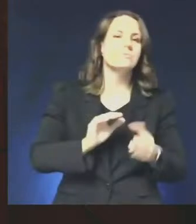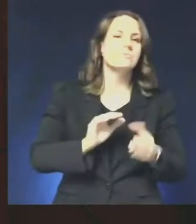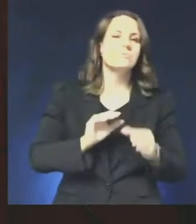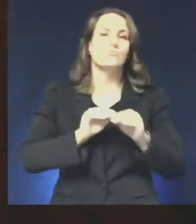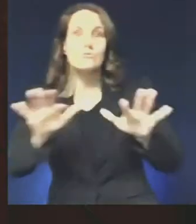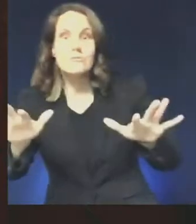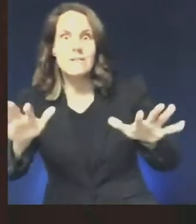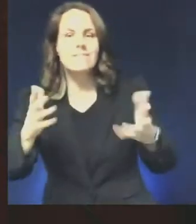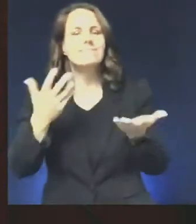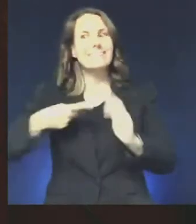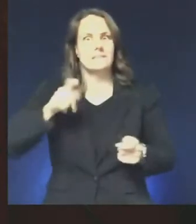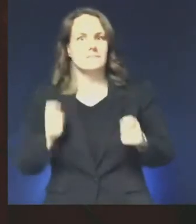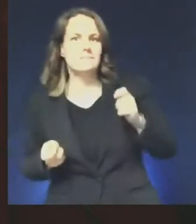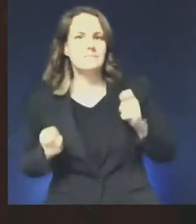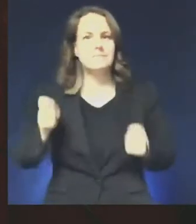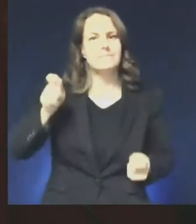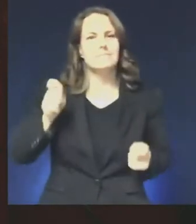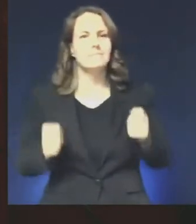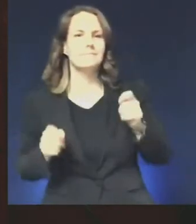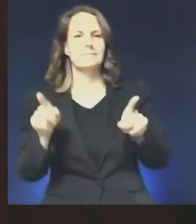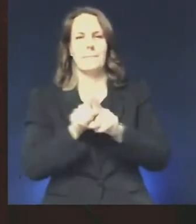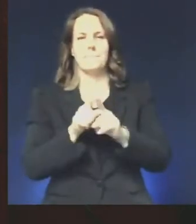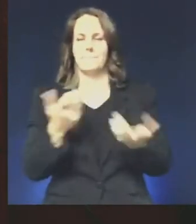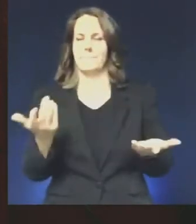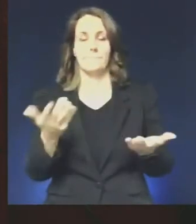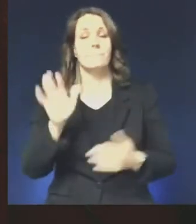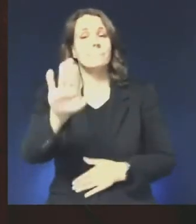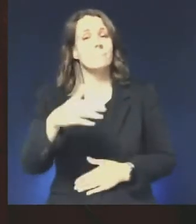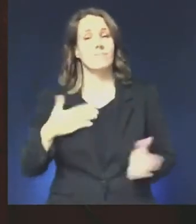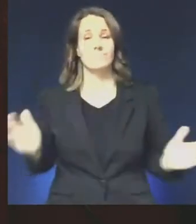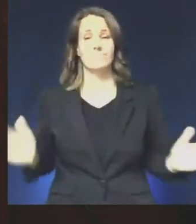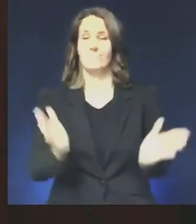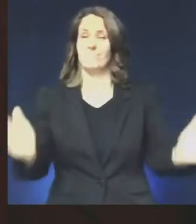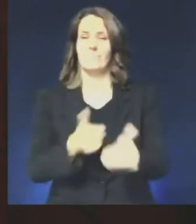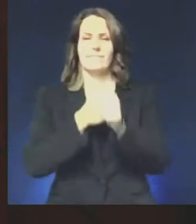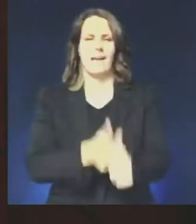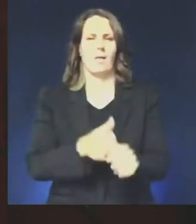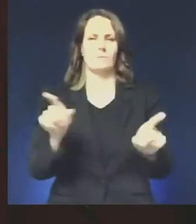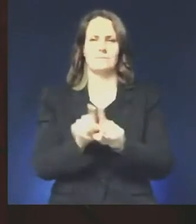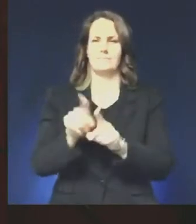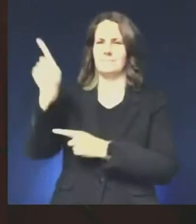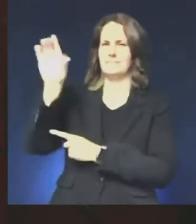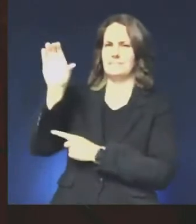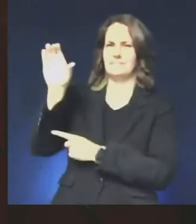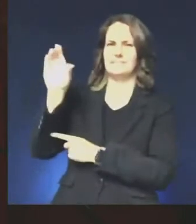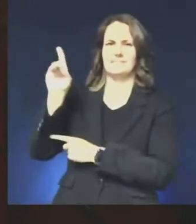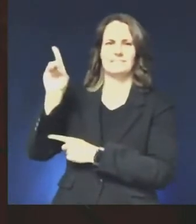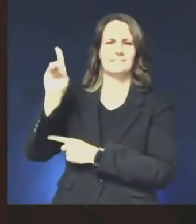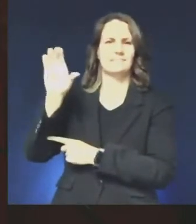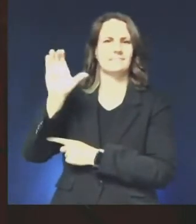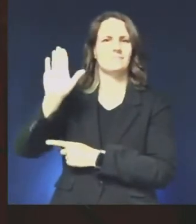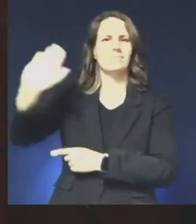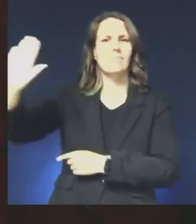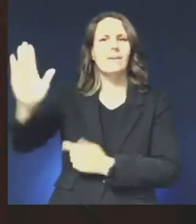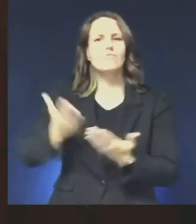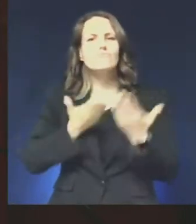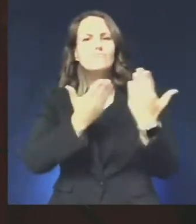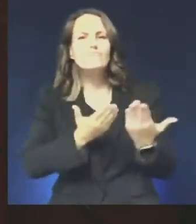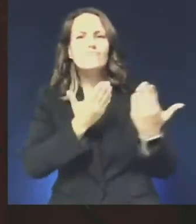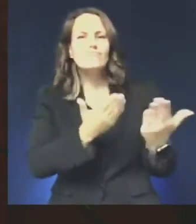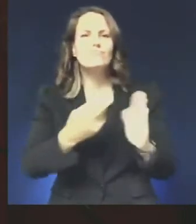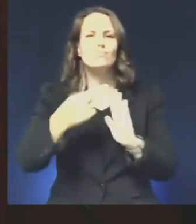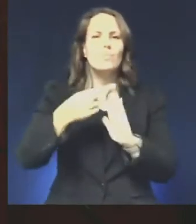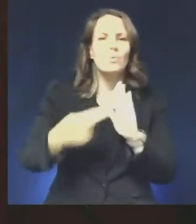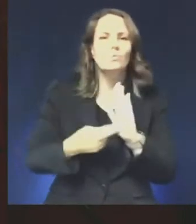and DHS recommendations to require students and staff to wear masks. Because our youngest